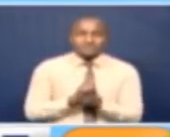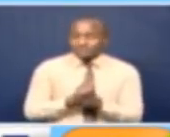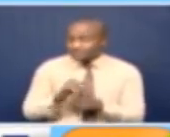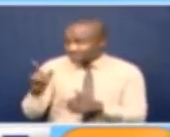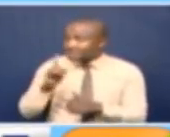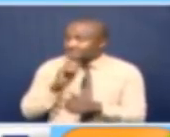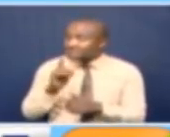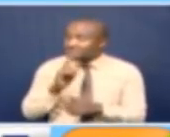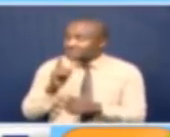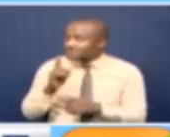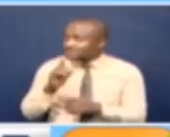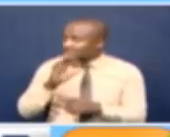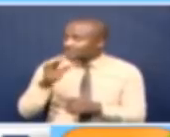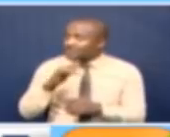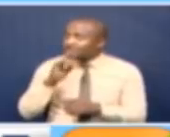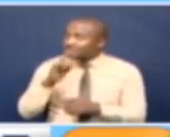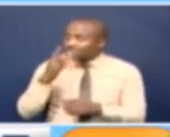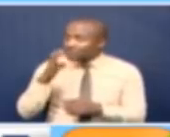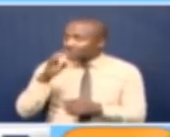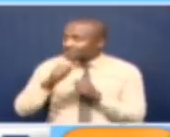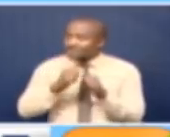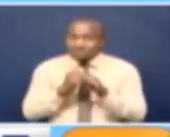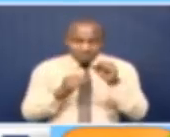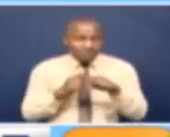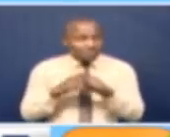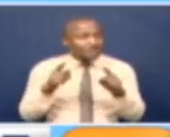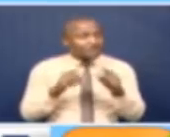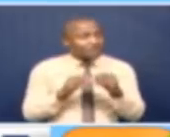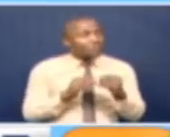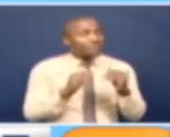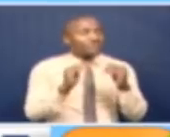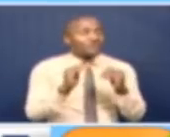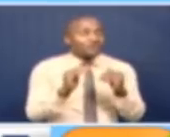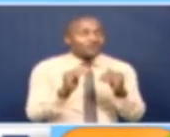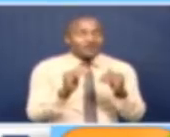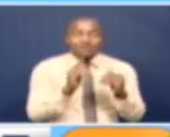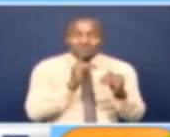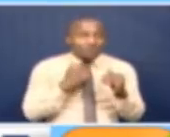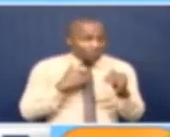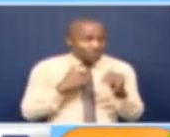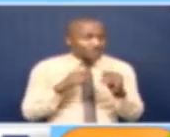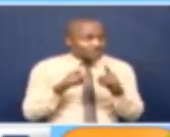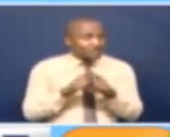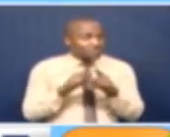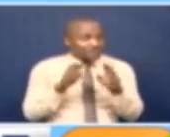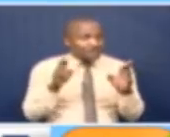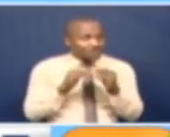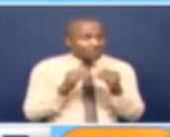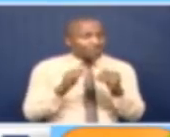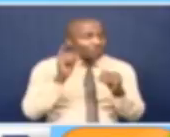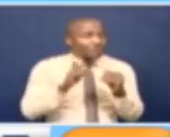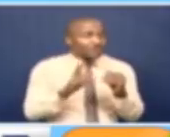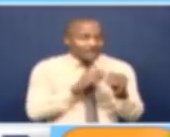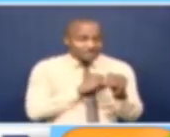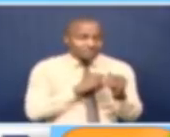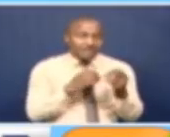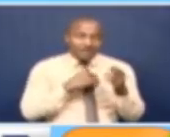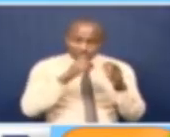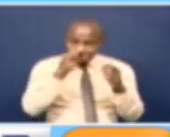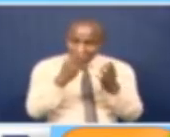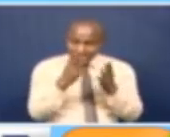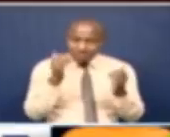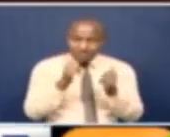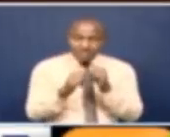40 years. They did, but they moved on. And I'm not saying that we are not ready to move on. We must accept that there are serious things that ail this